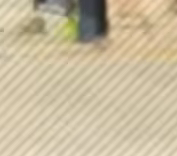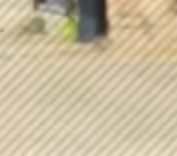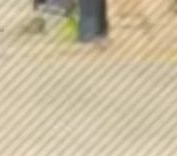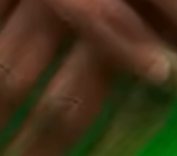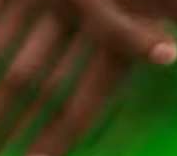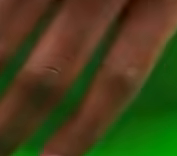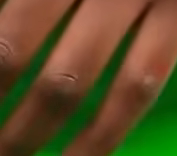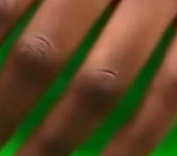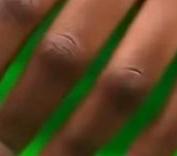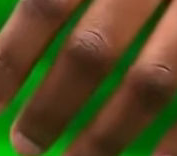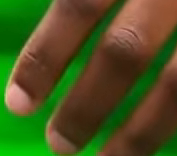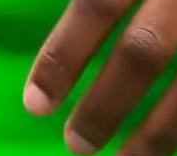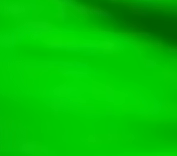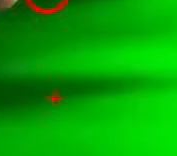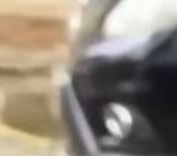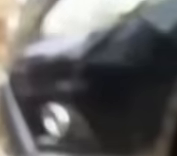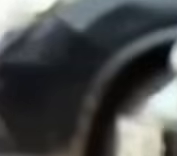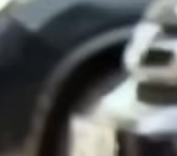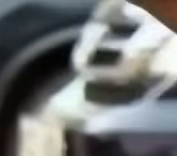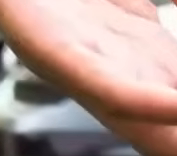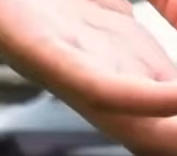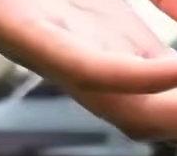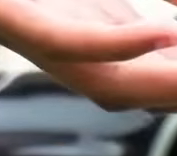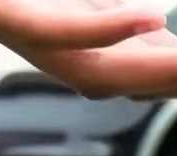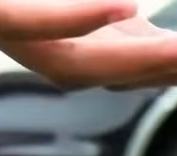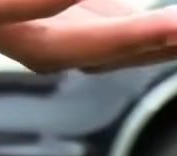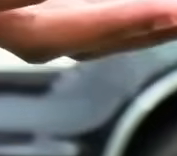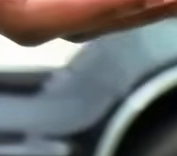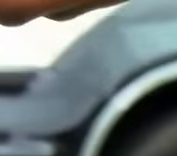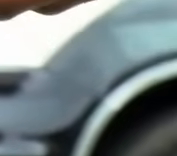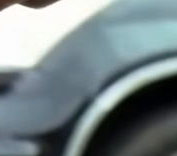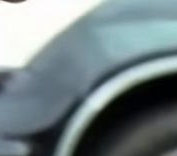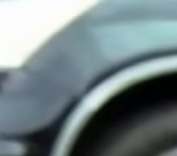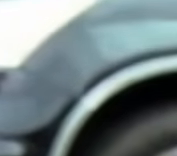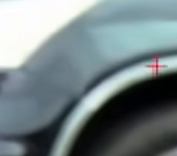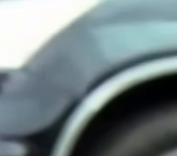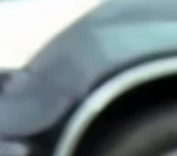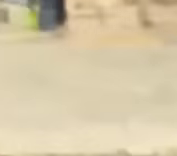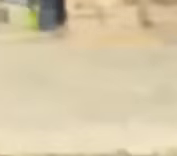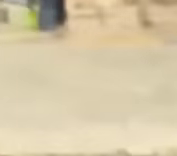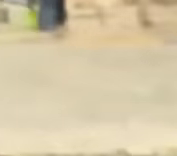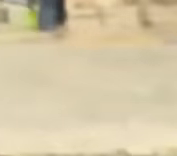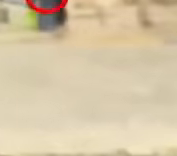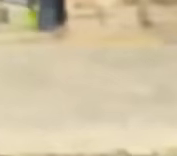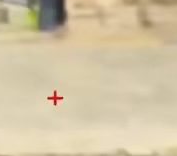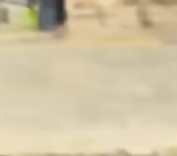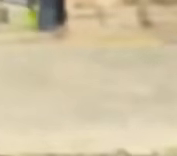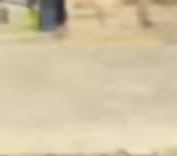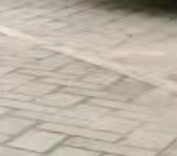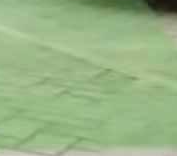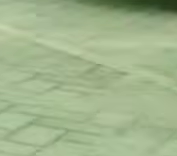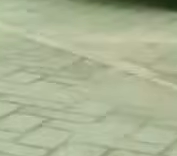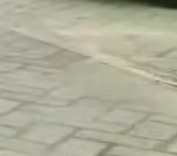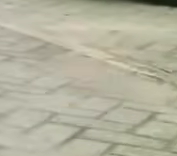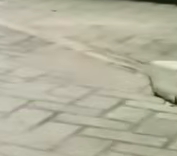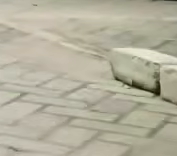We treat you to current affairs, entrepreneurship, health, and human interest